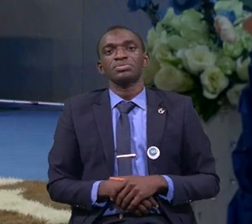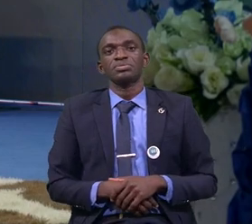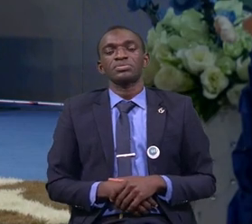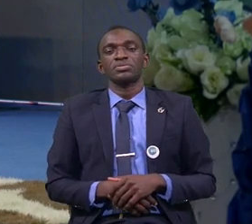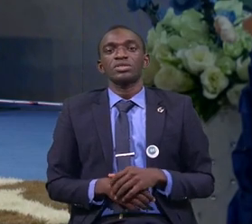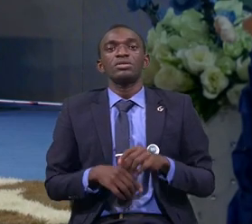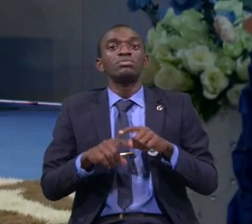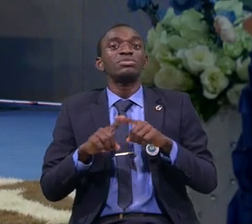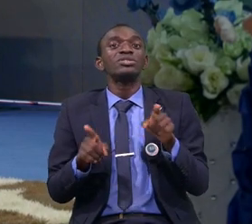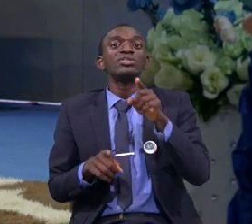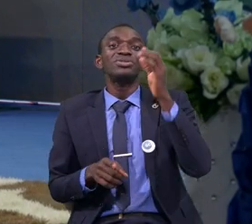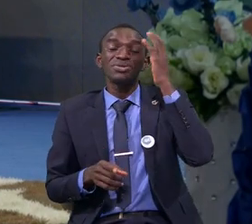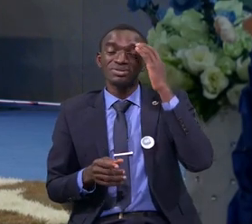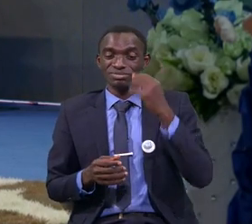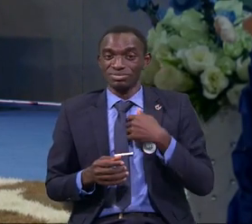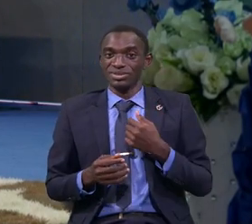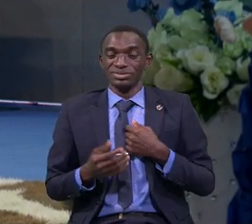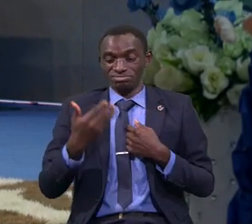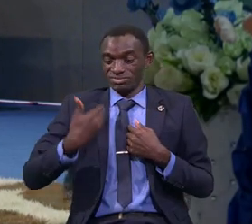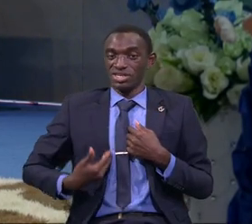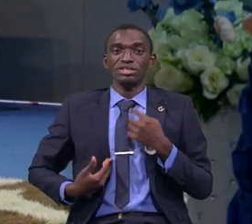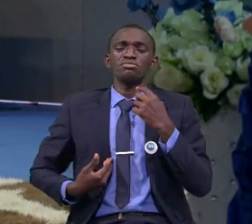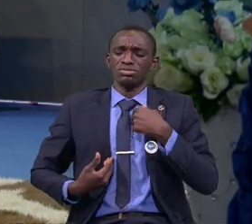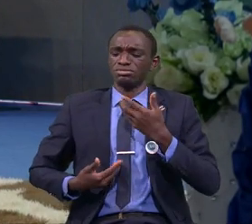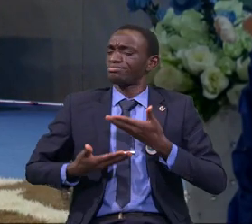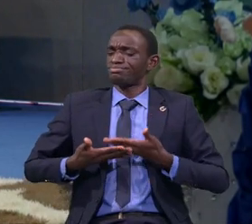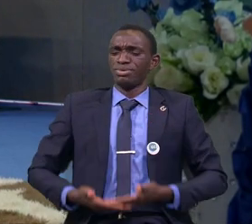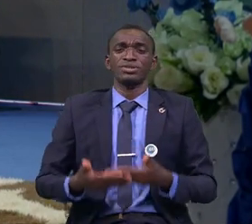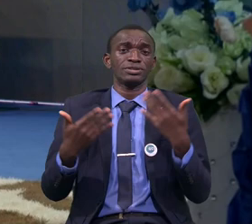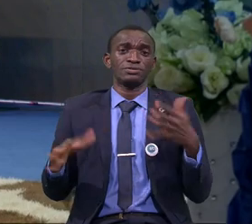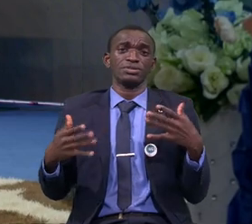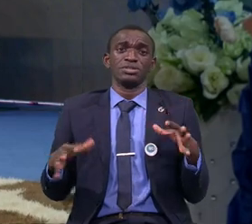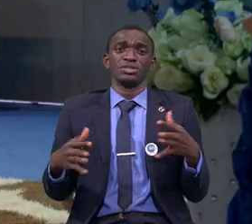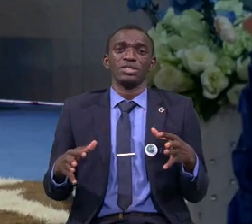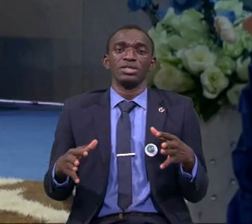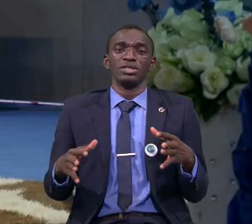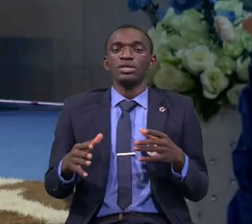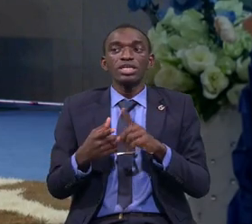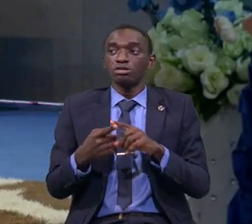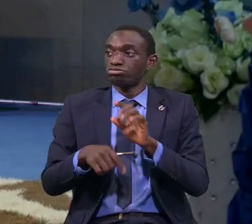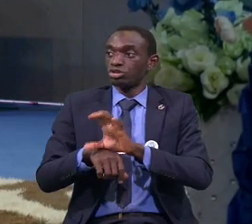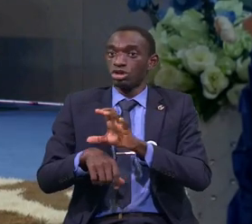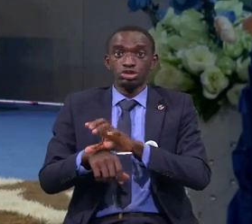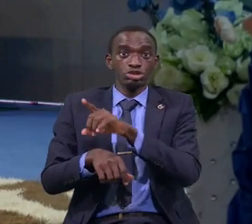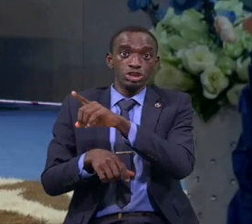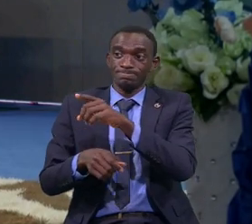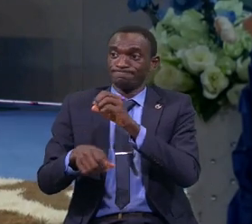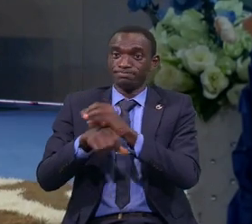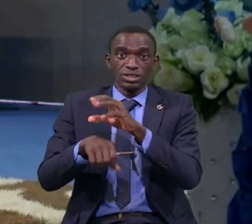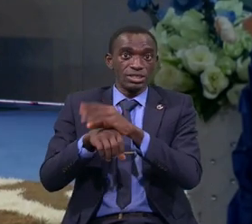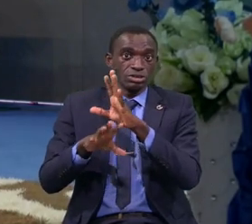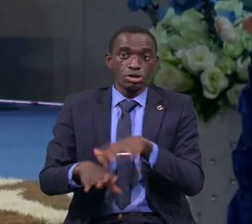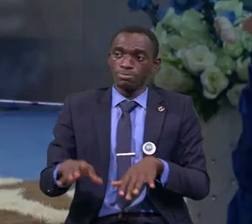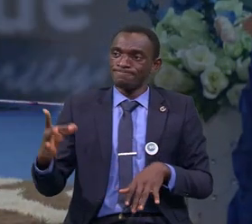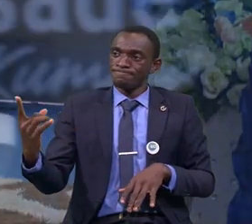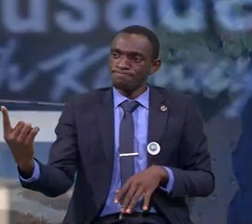But you know, somebody says, I'm born again. And the counselors are dutiful. They are faithful enough to come